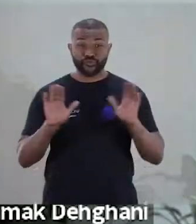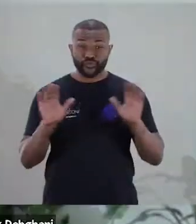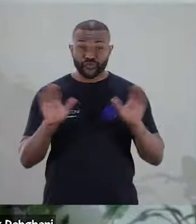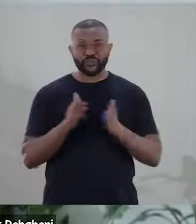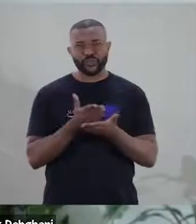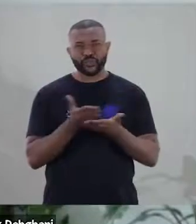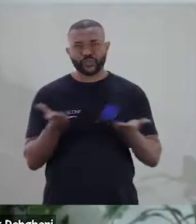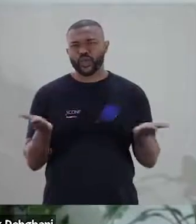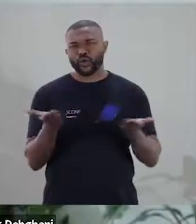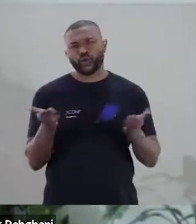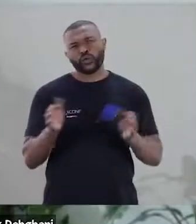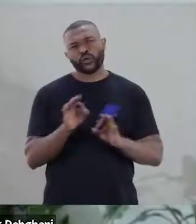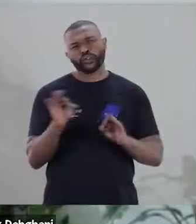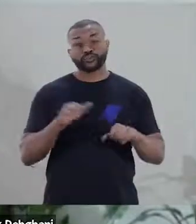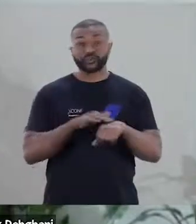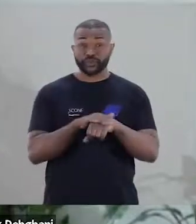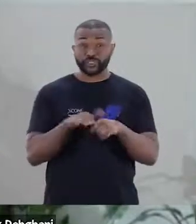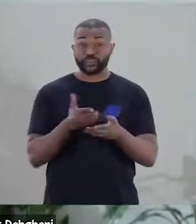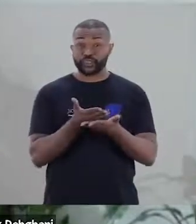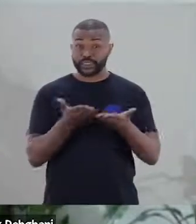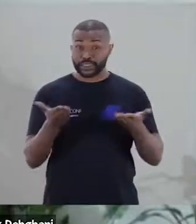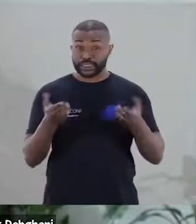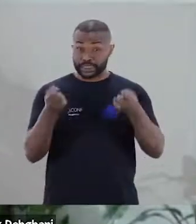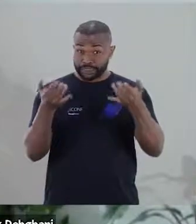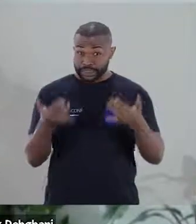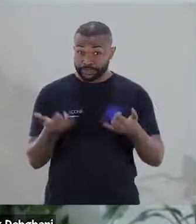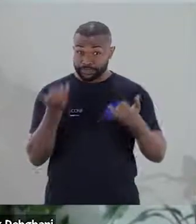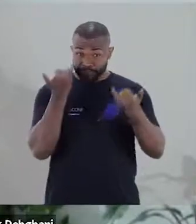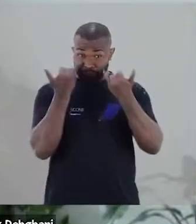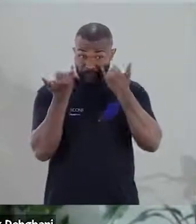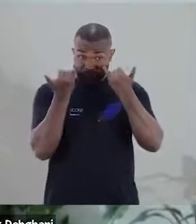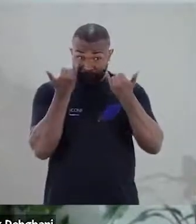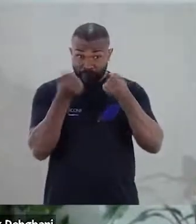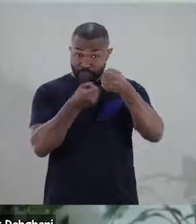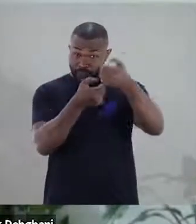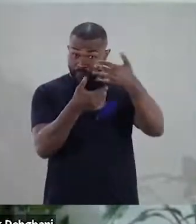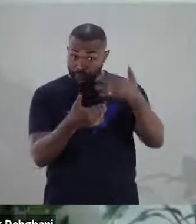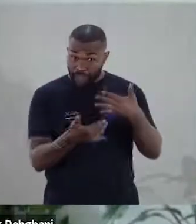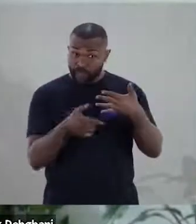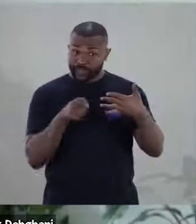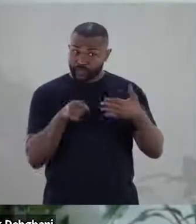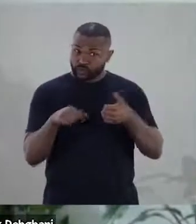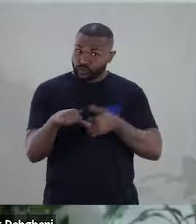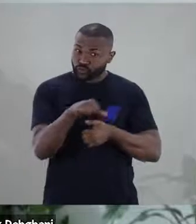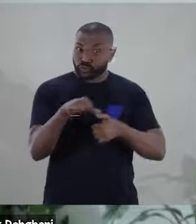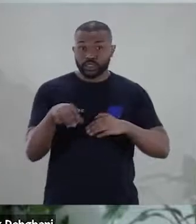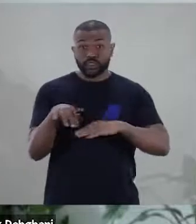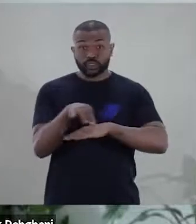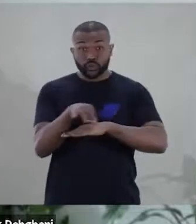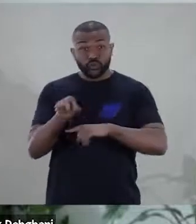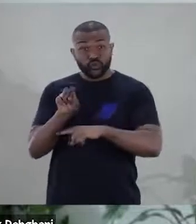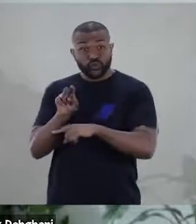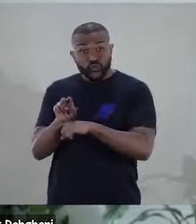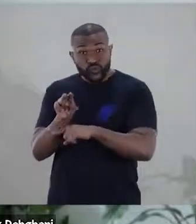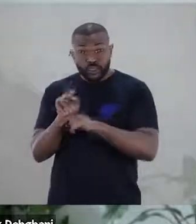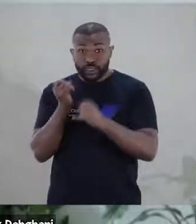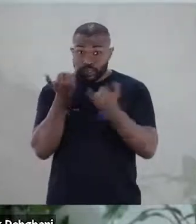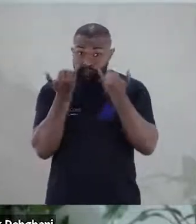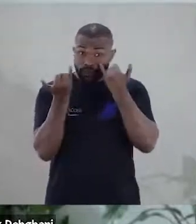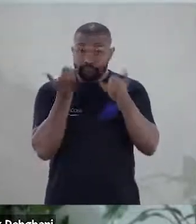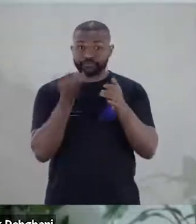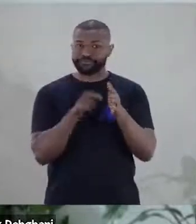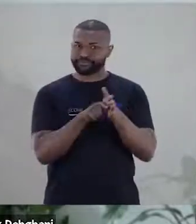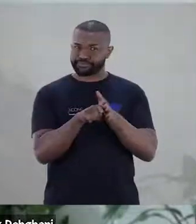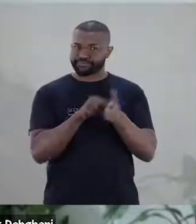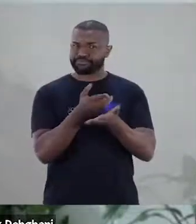Hi everyone, it's wonderful to connect with you and talk about data mesh, a paradigm shift in analytical data management.